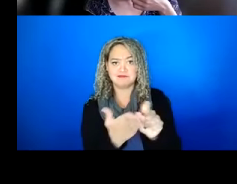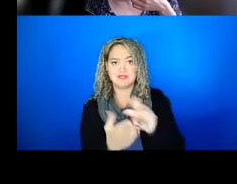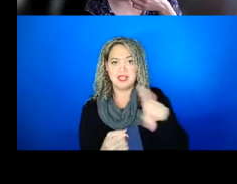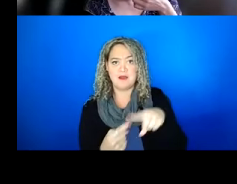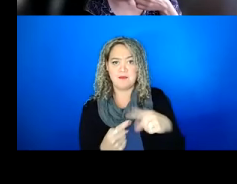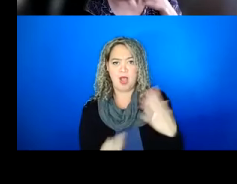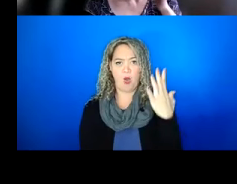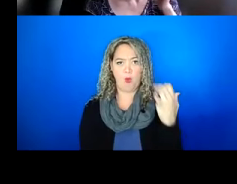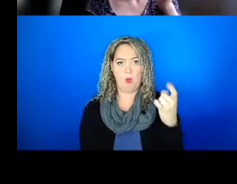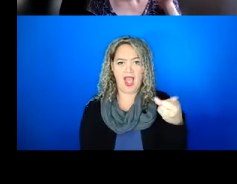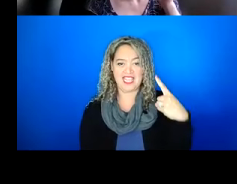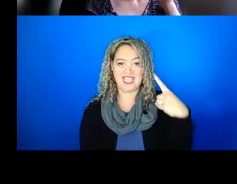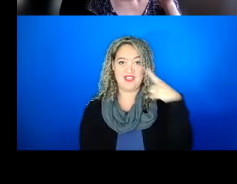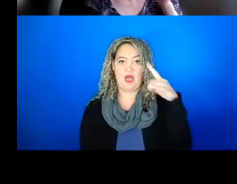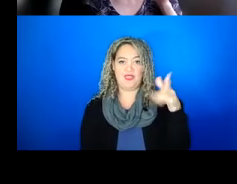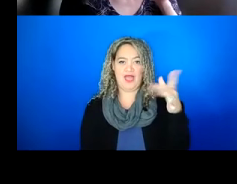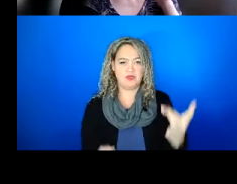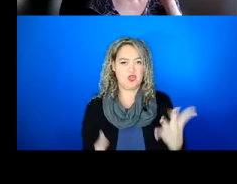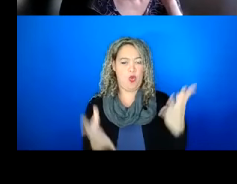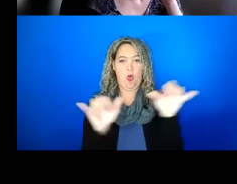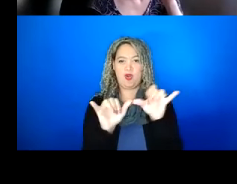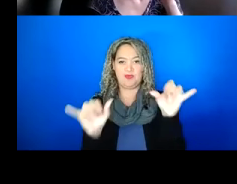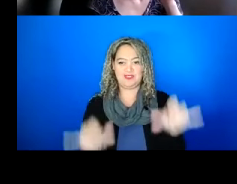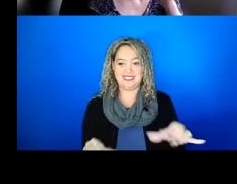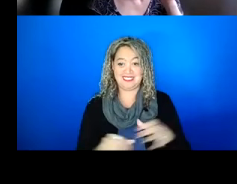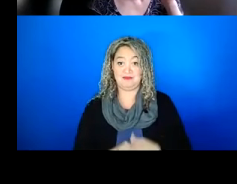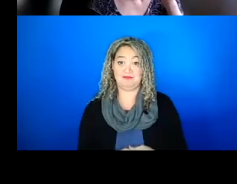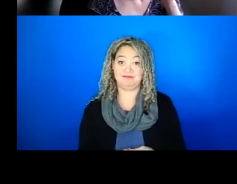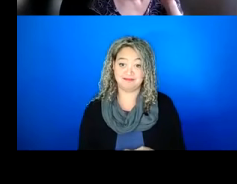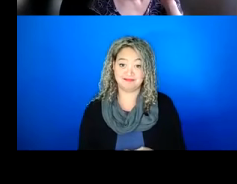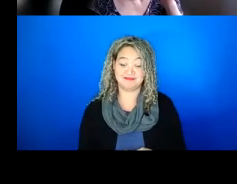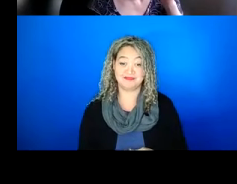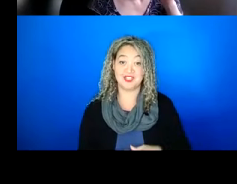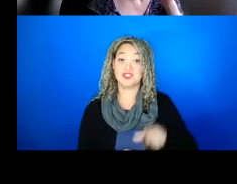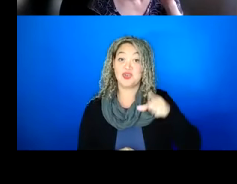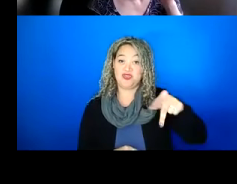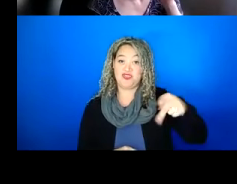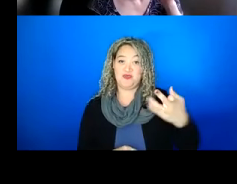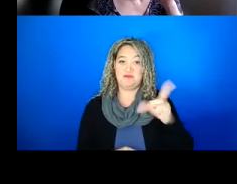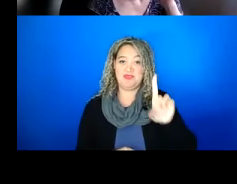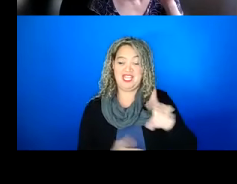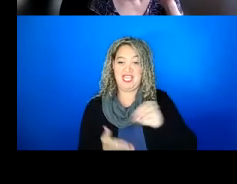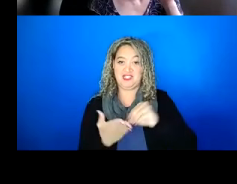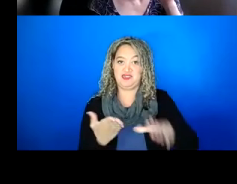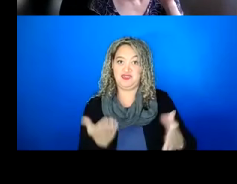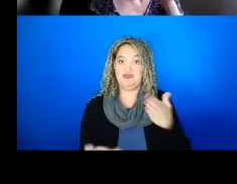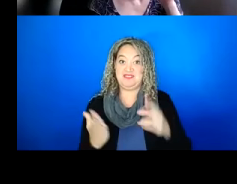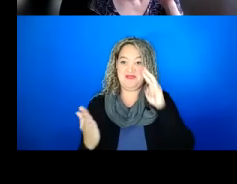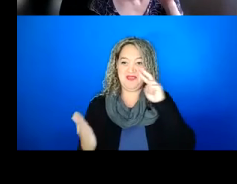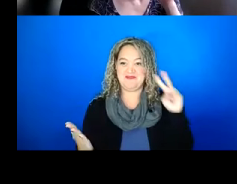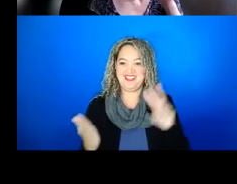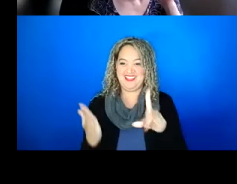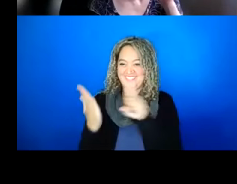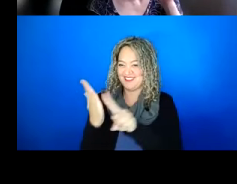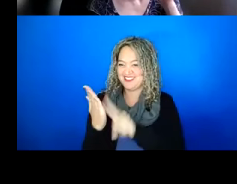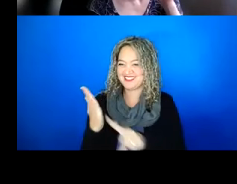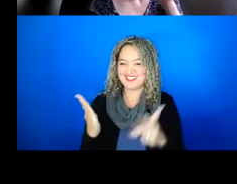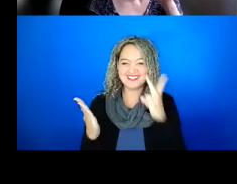a horrible system. So you PhD students can maybe look that up to see what he was talking